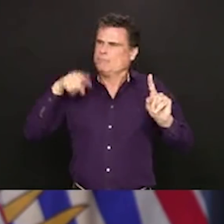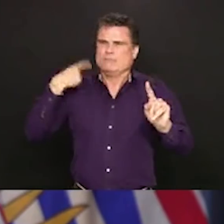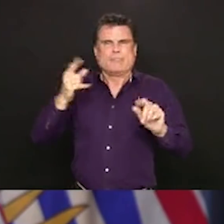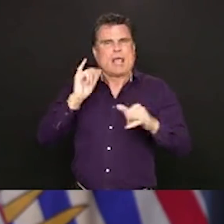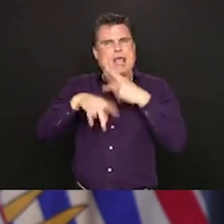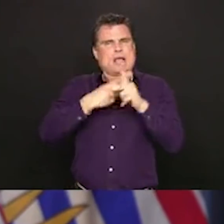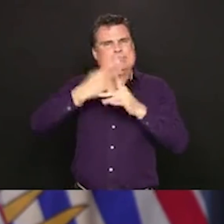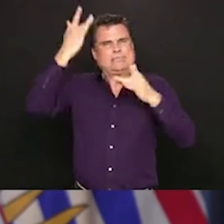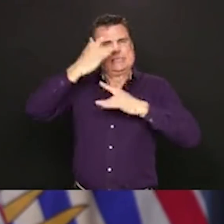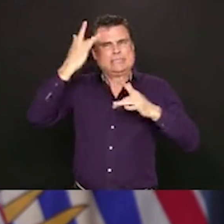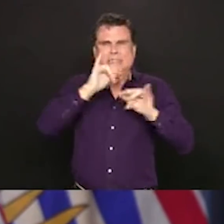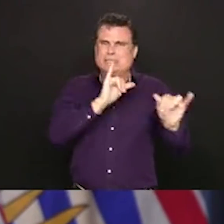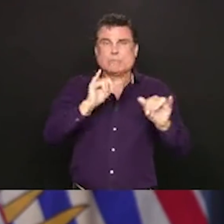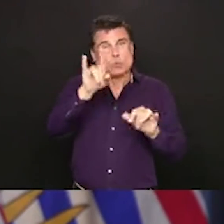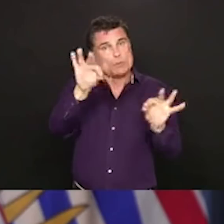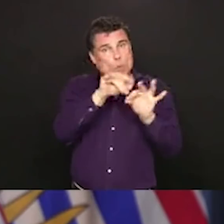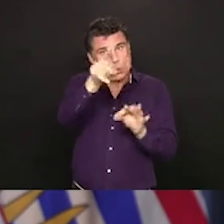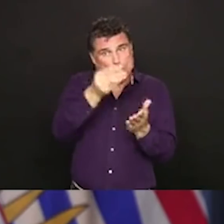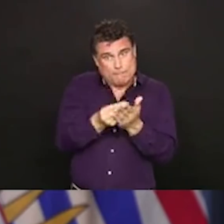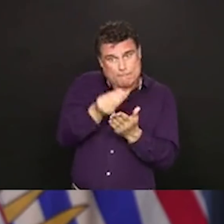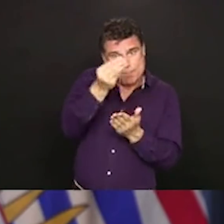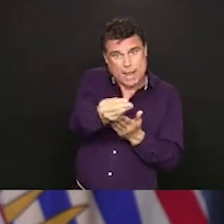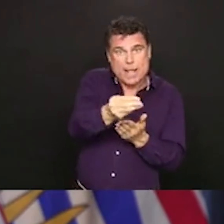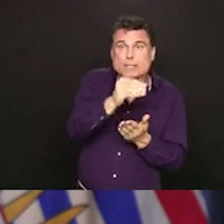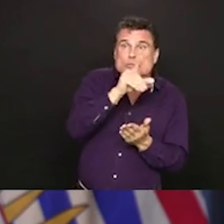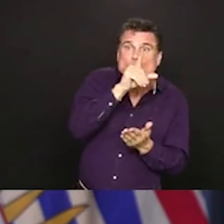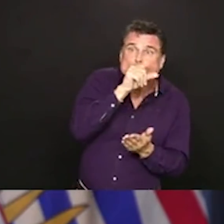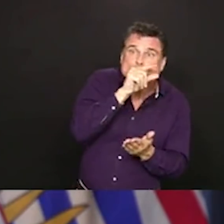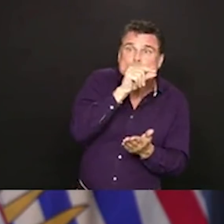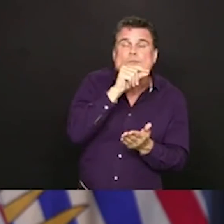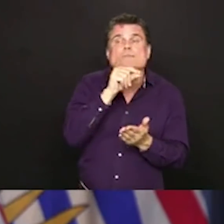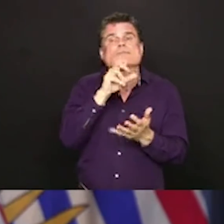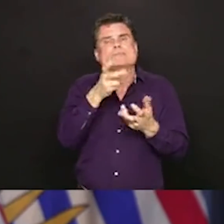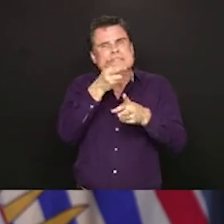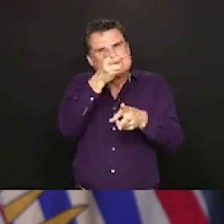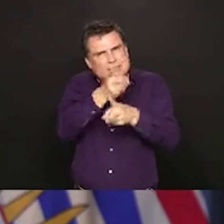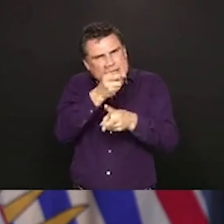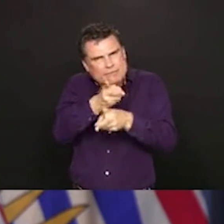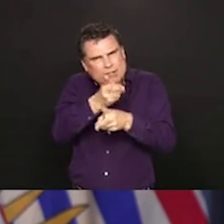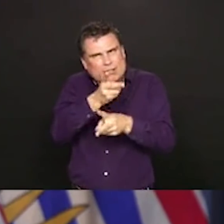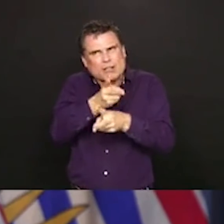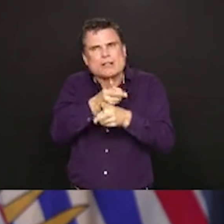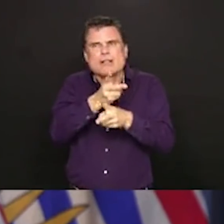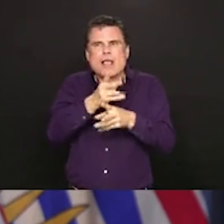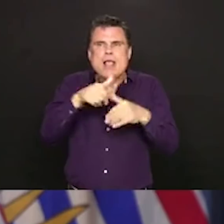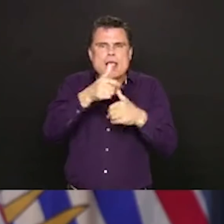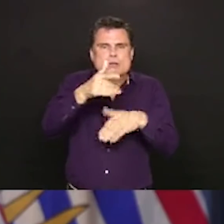And making sure that you clean surfaces after handling raw poultry.